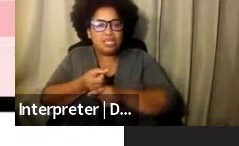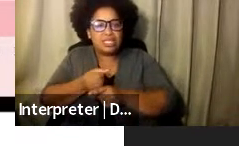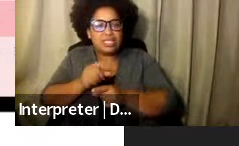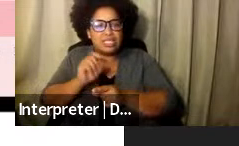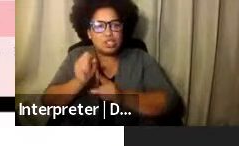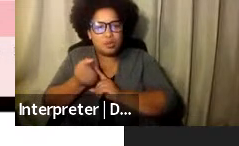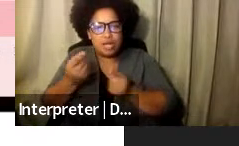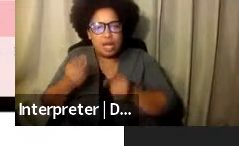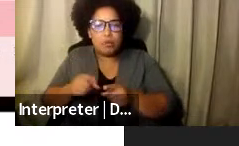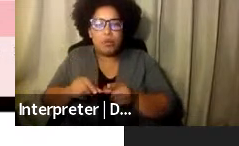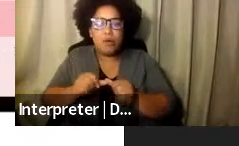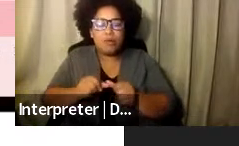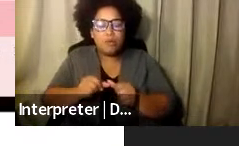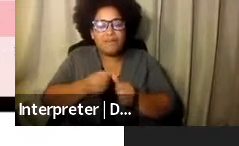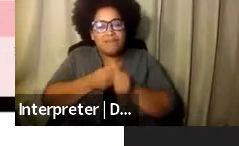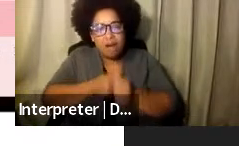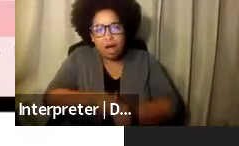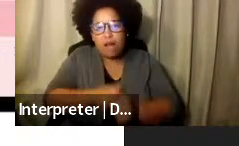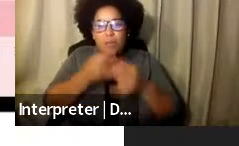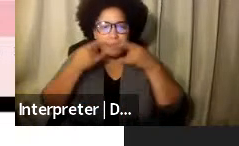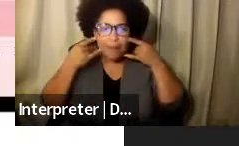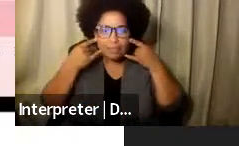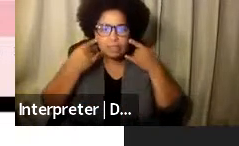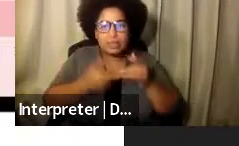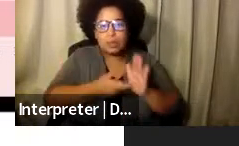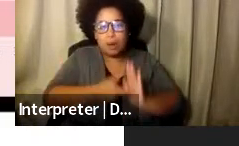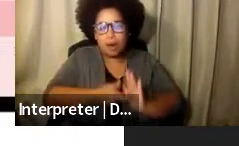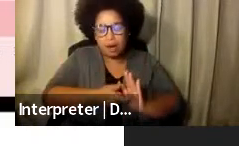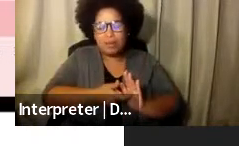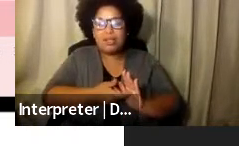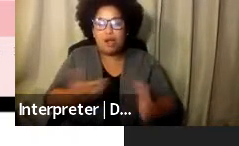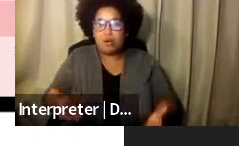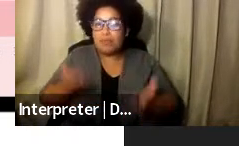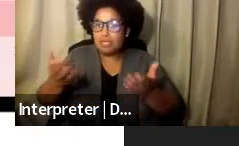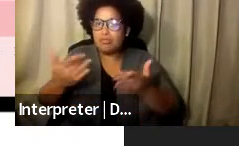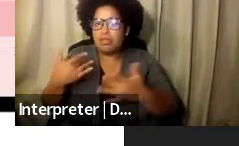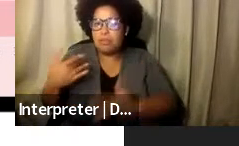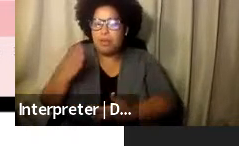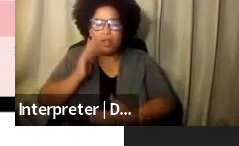comply with masking mandates, they'll be more likely to follow our recommendations.